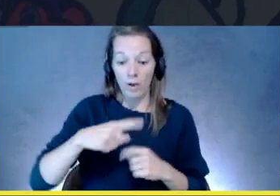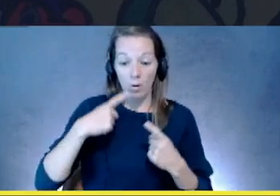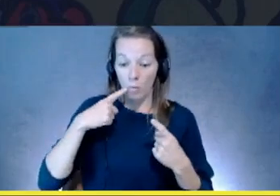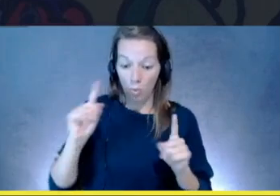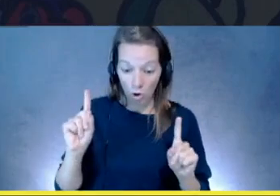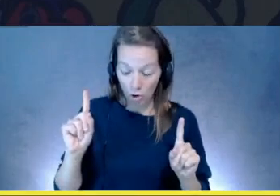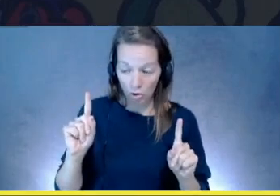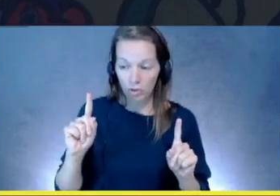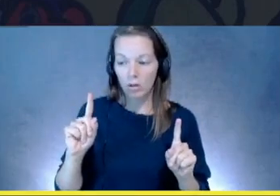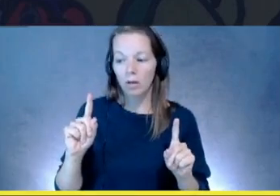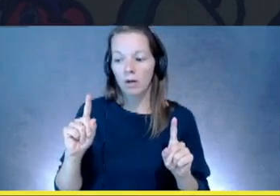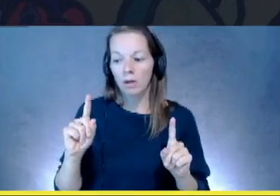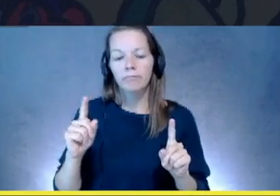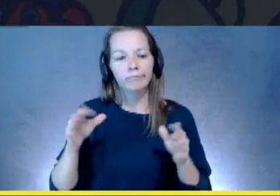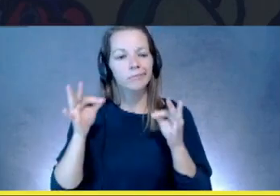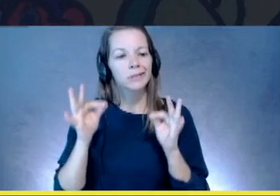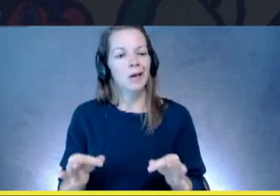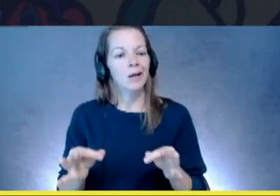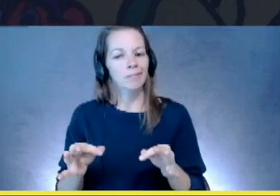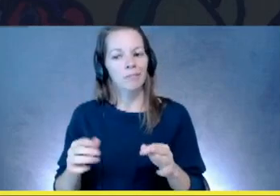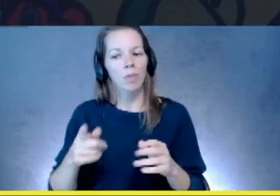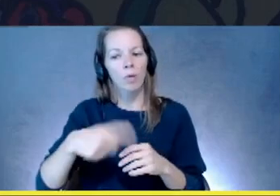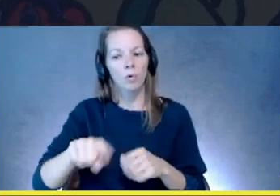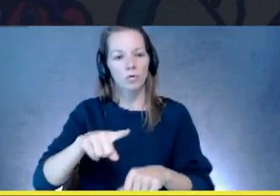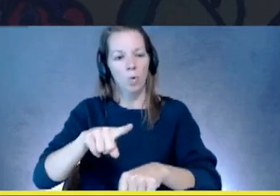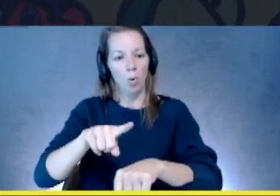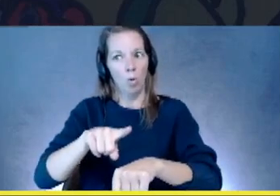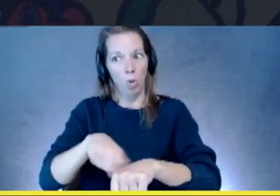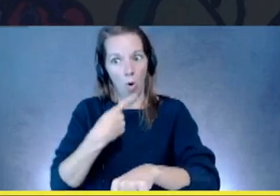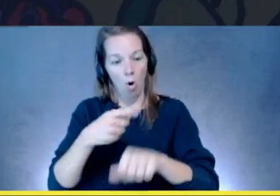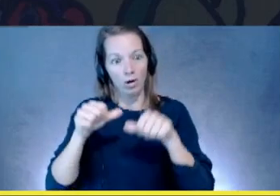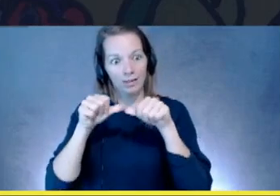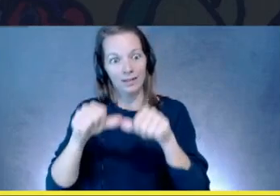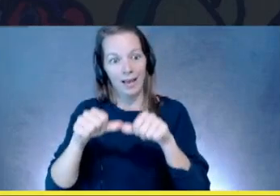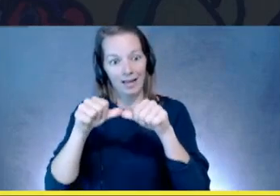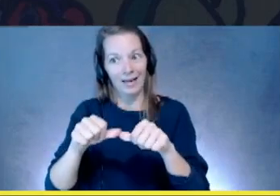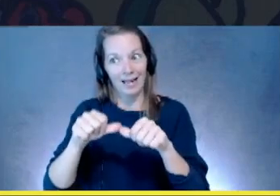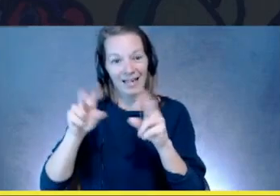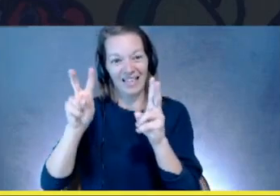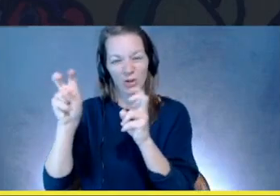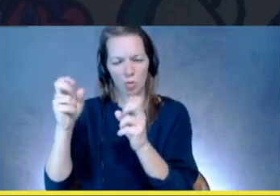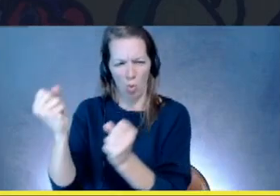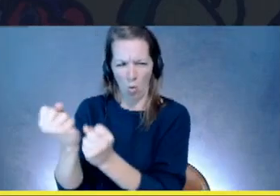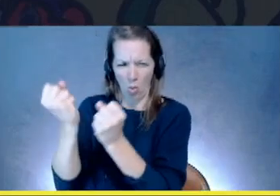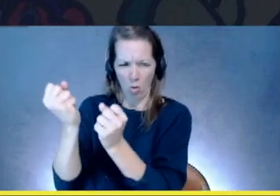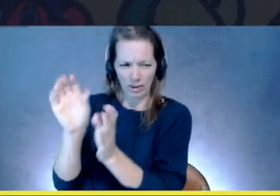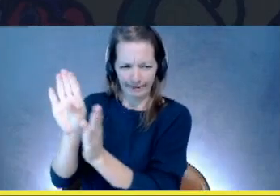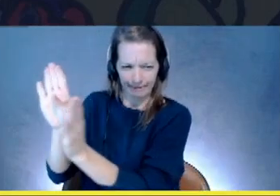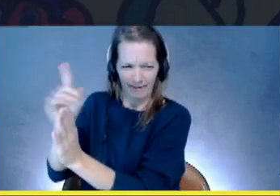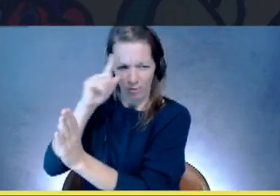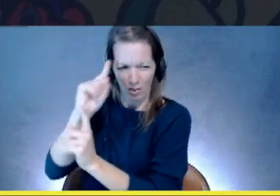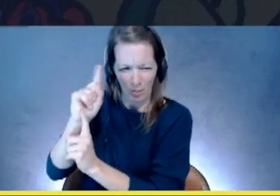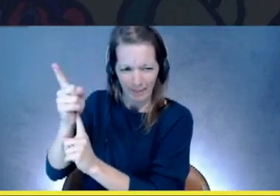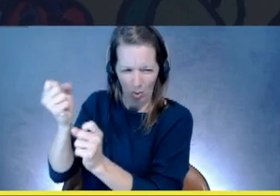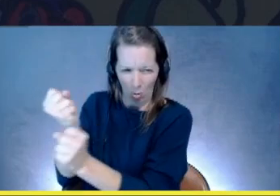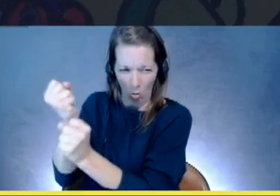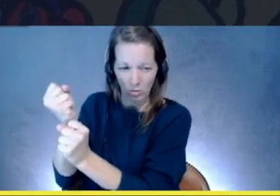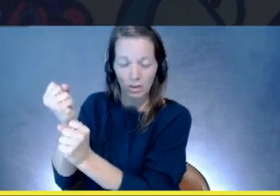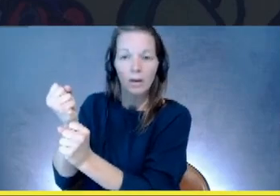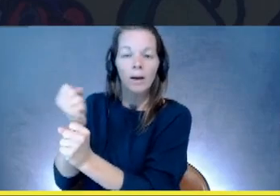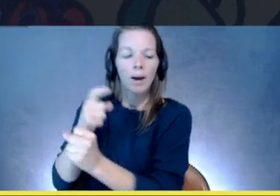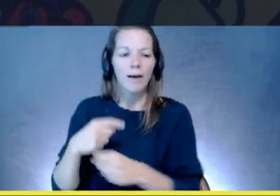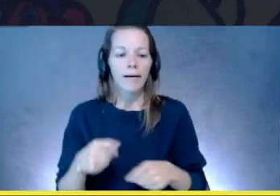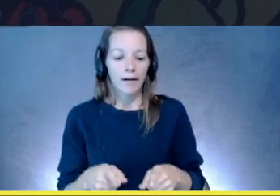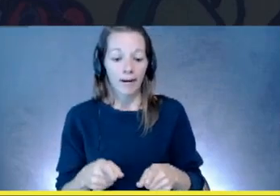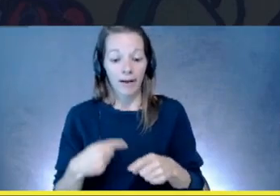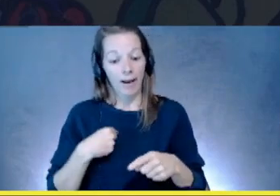we decided to put those longstanding issues aside for a second and say, you know, I'm a person with a